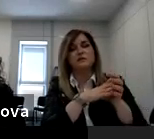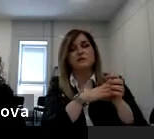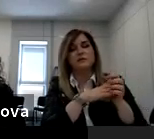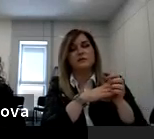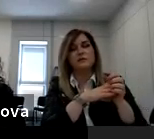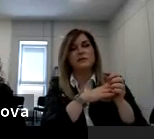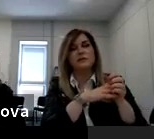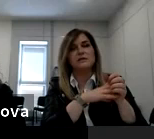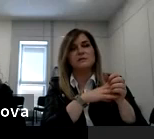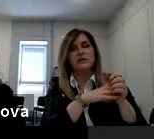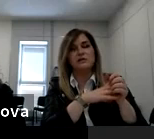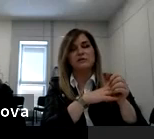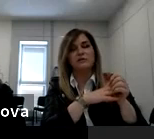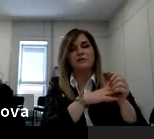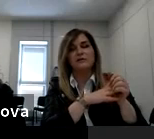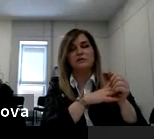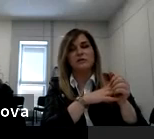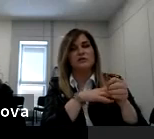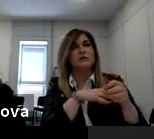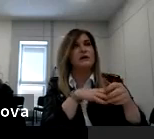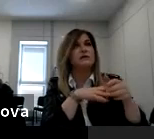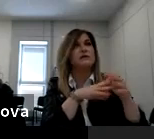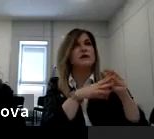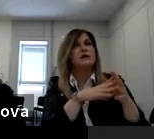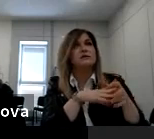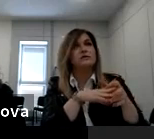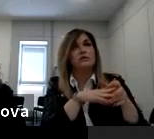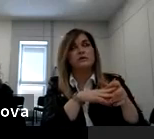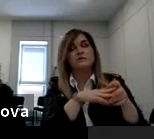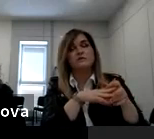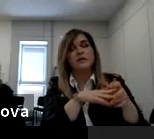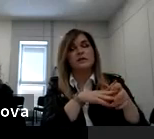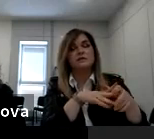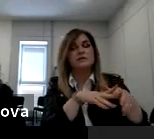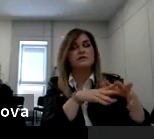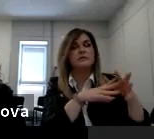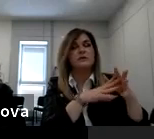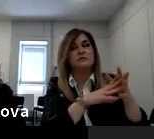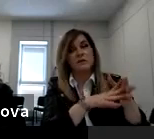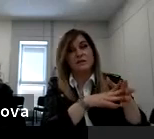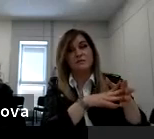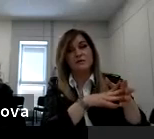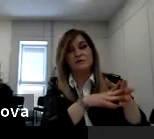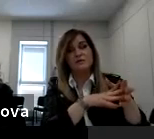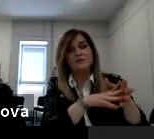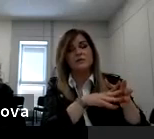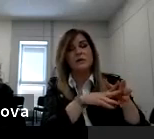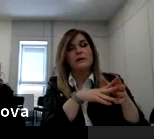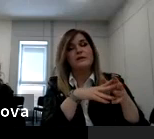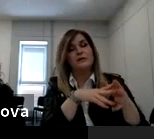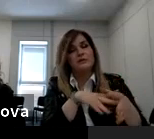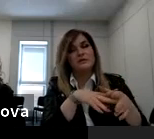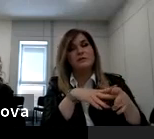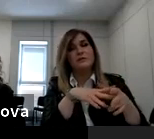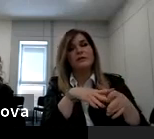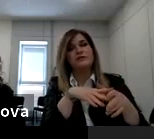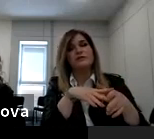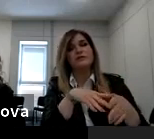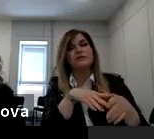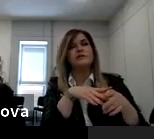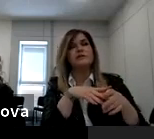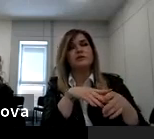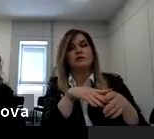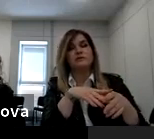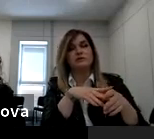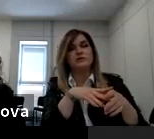written on this page, I would like to mention that new models of lace, there will be flexible also, but also we will